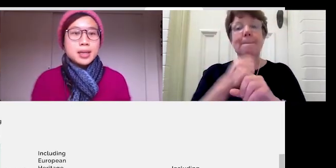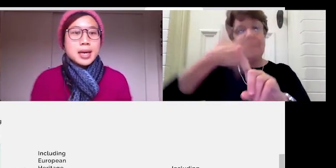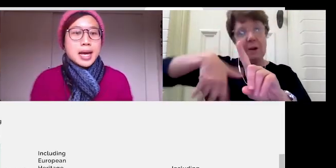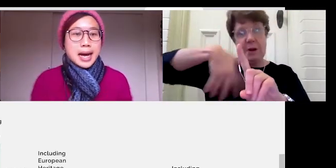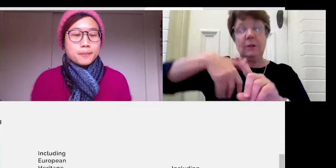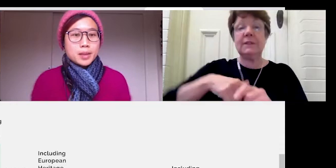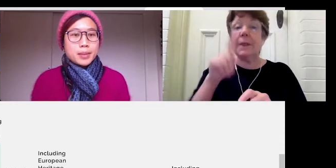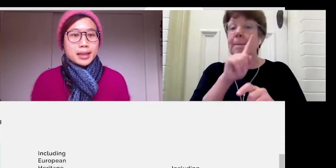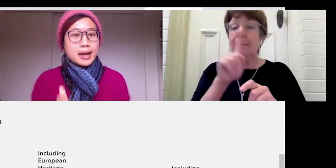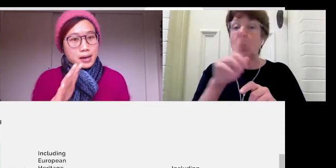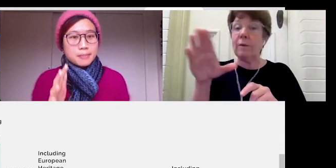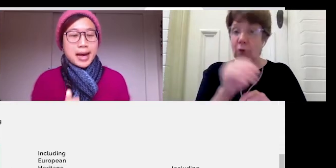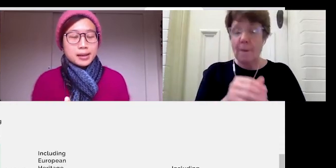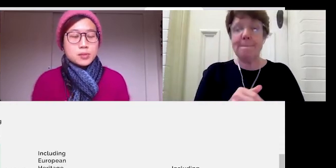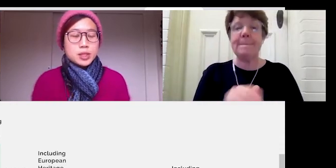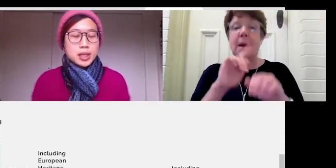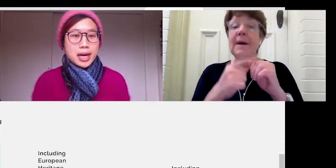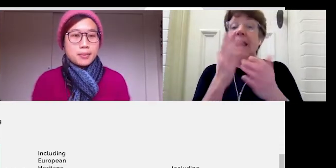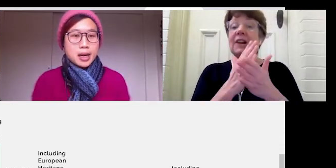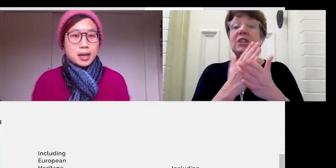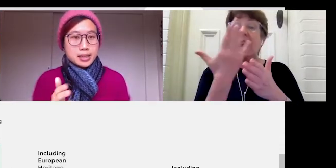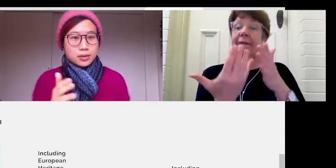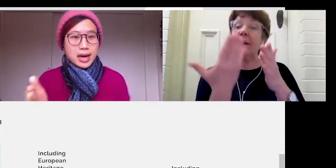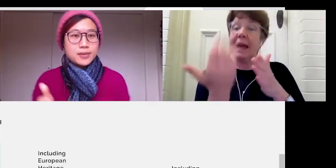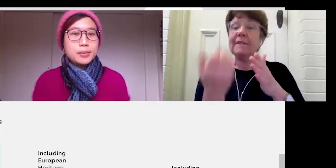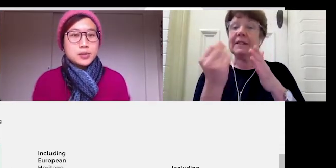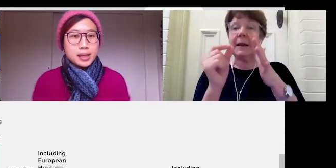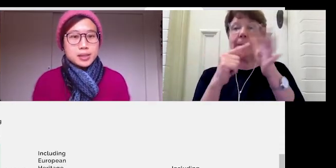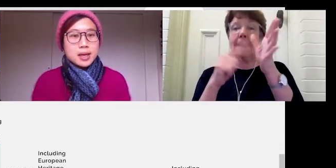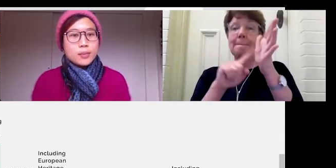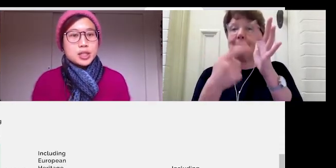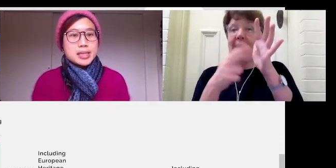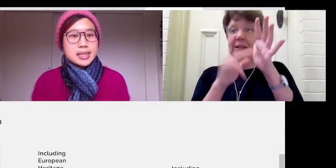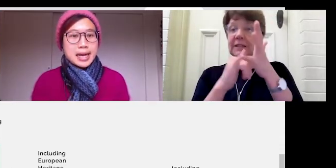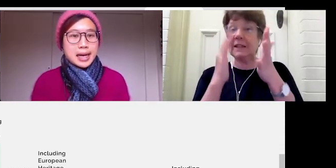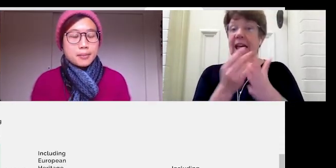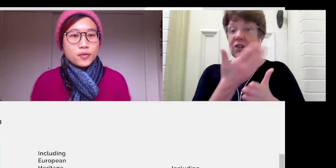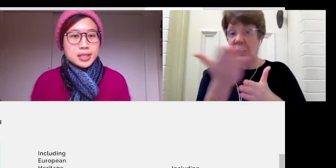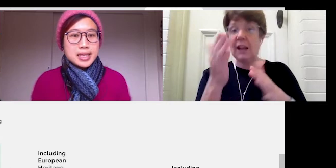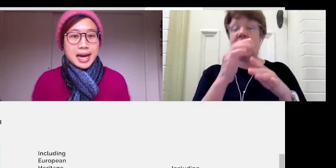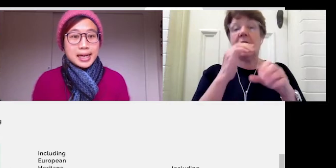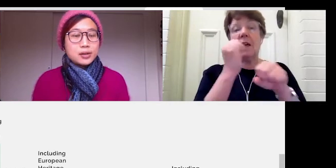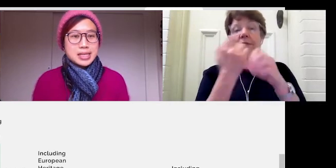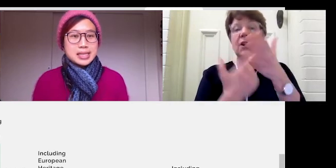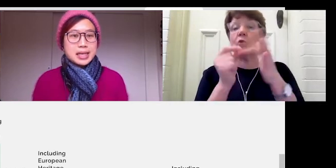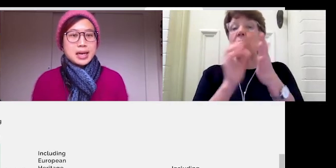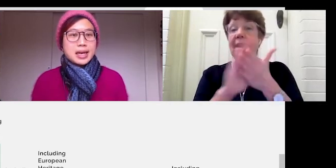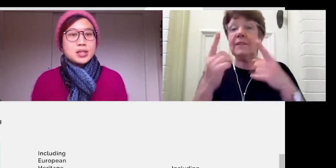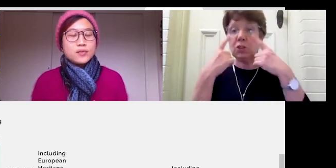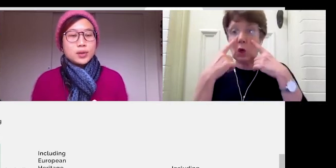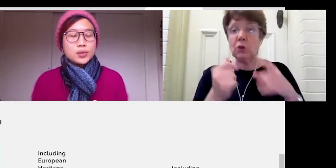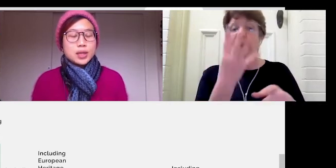from. But there are some patterns which this graph demonstrates, which is that 49 out of